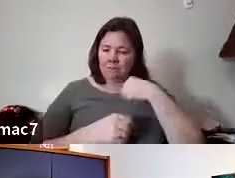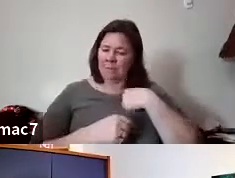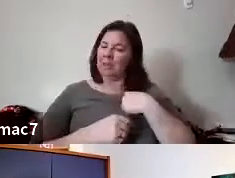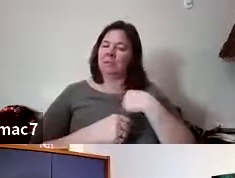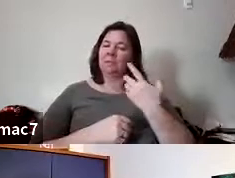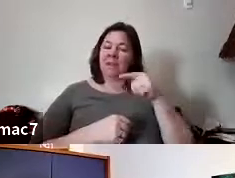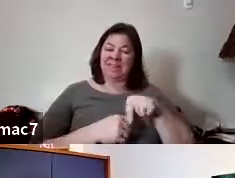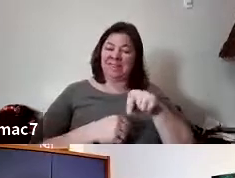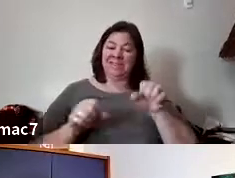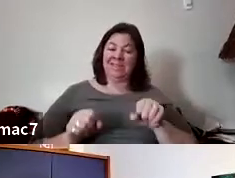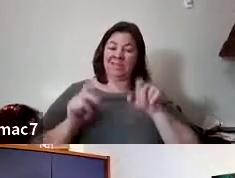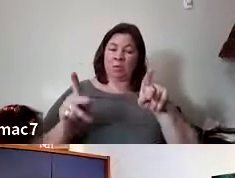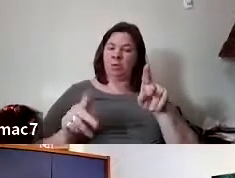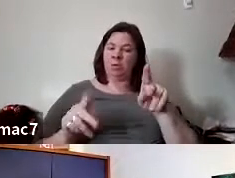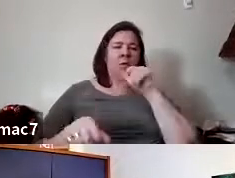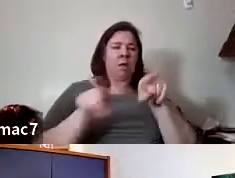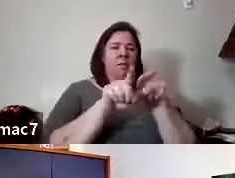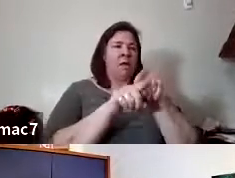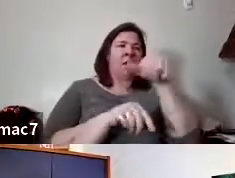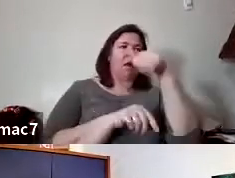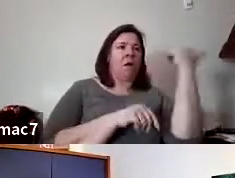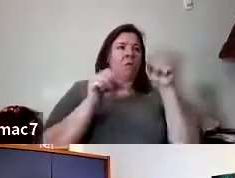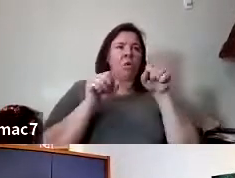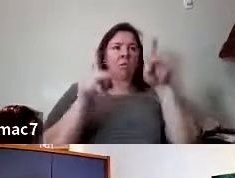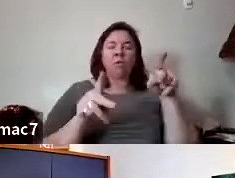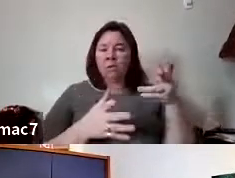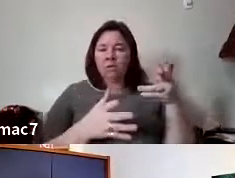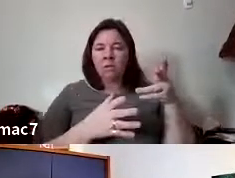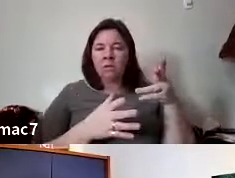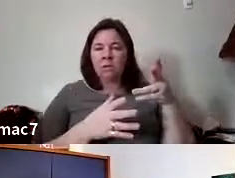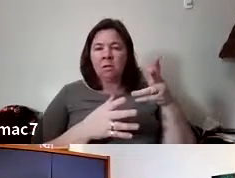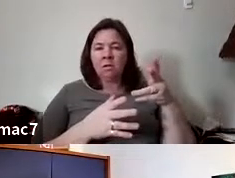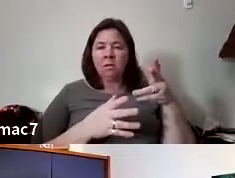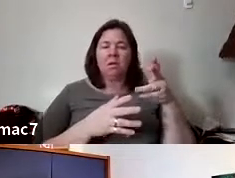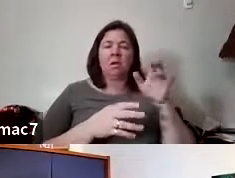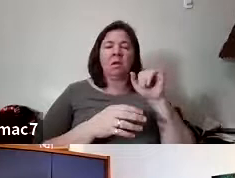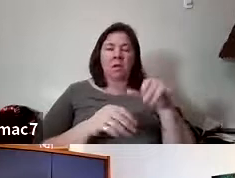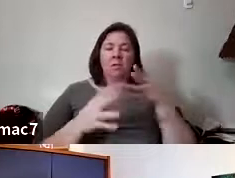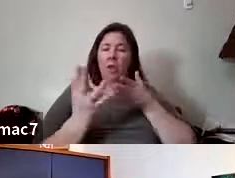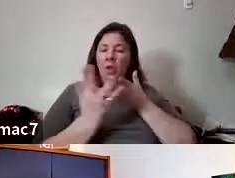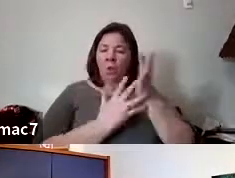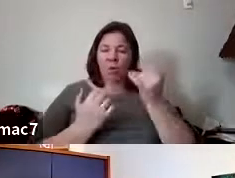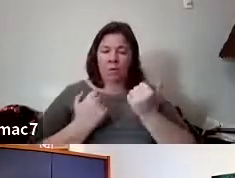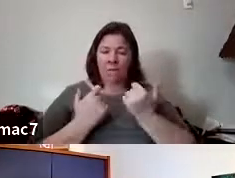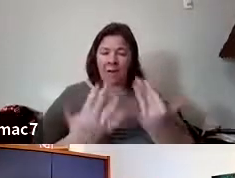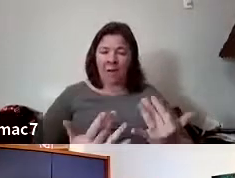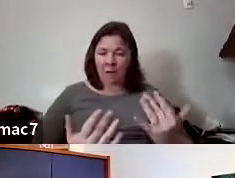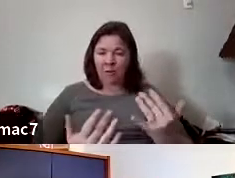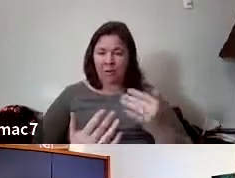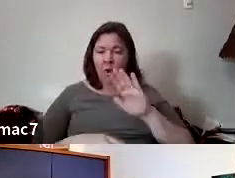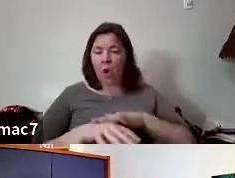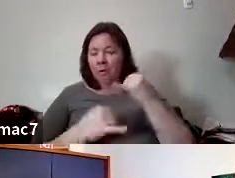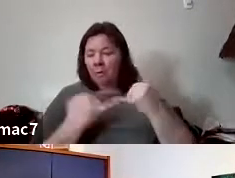This opportunity is unlike no other, for us who've been through the fire in the online industry, network